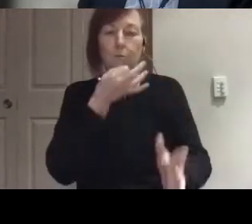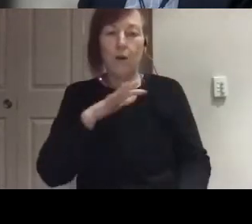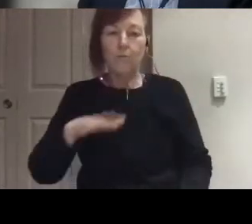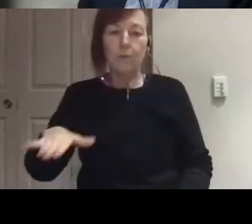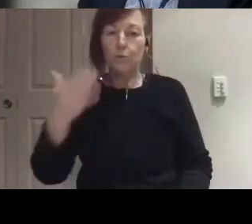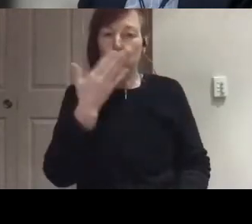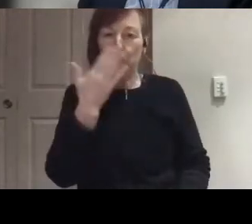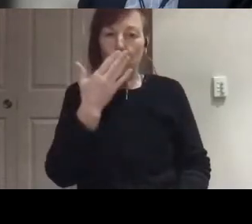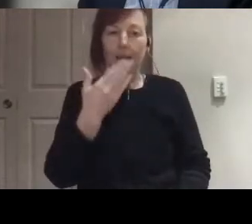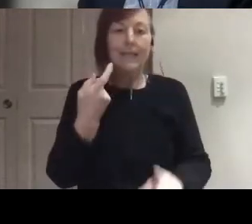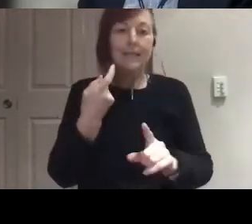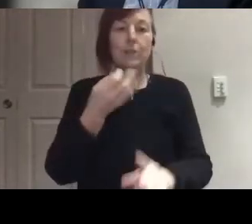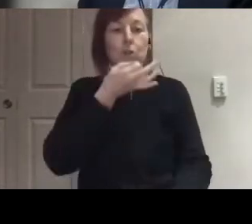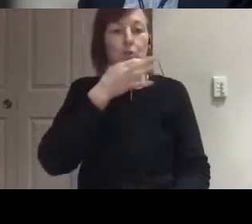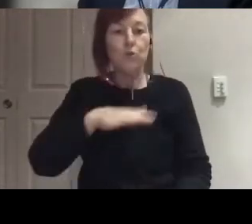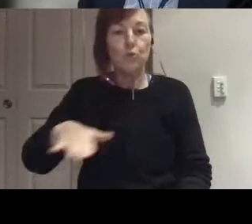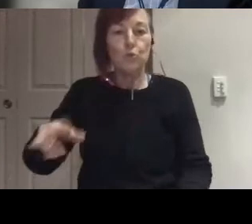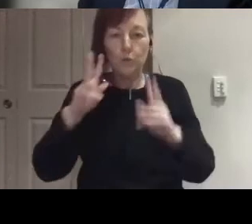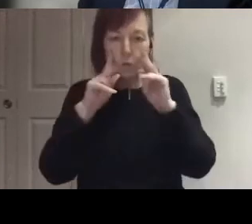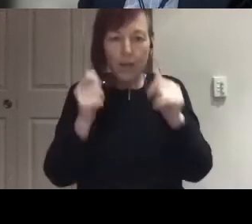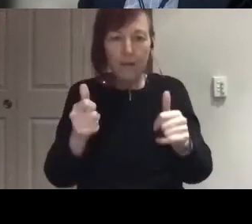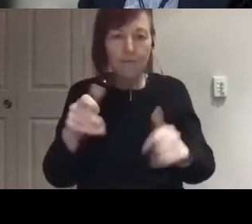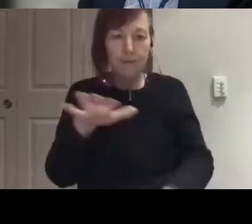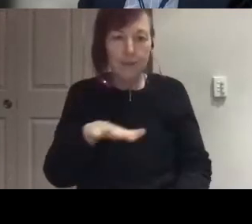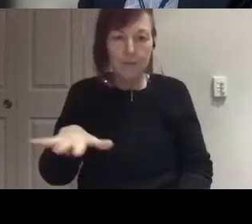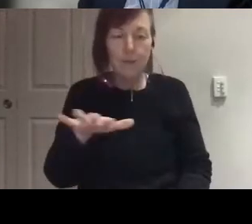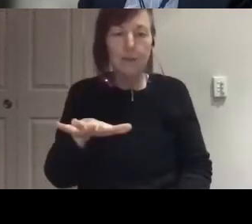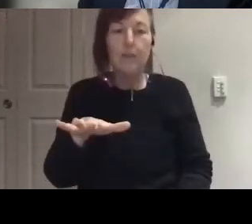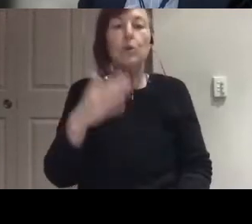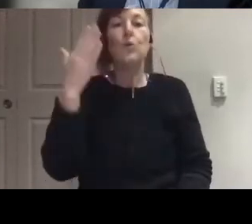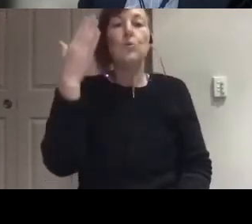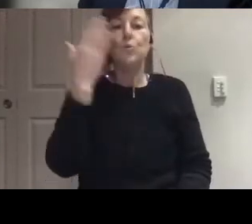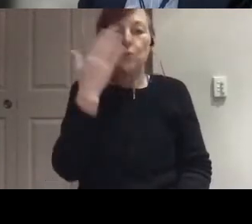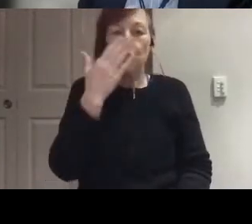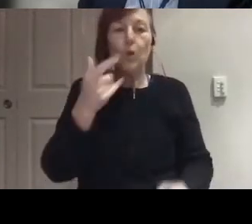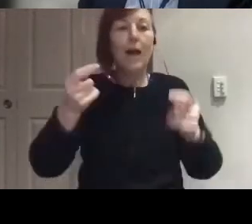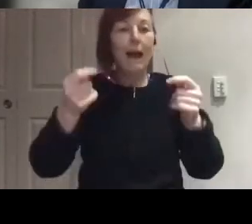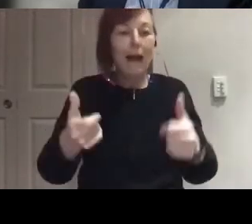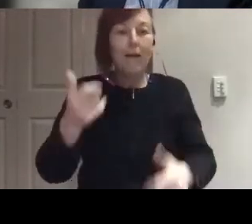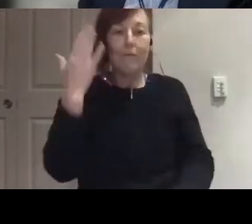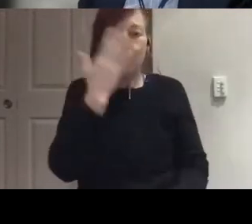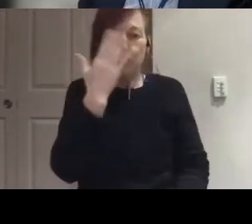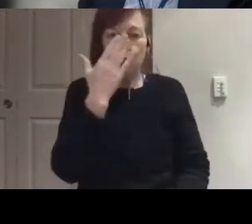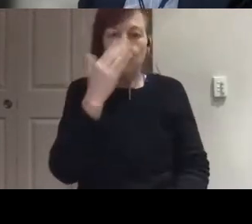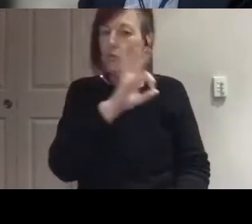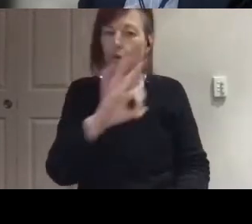St. Mary's MARUTNA, only the students that go to the after school program, not the whole St. Mary's